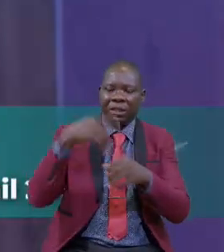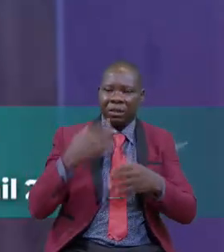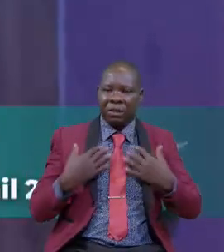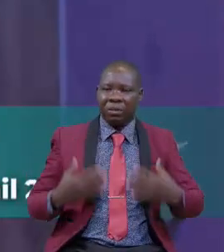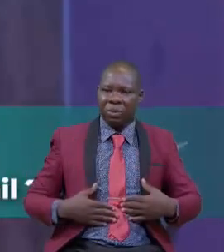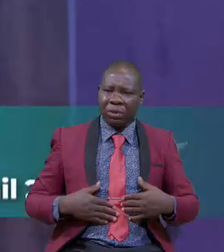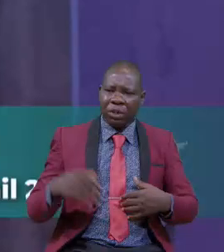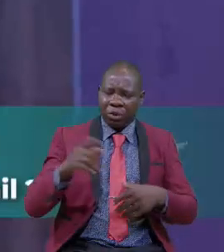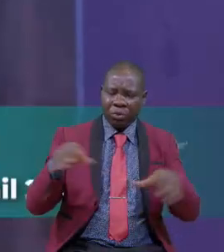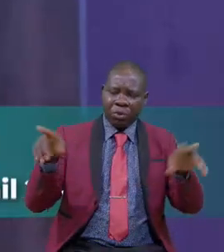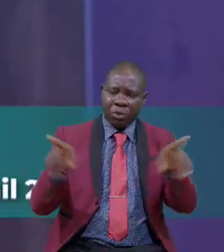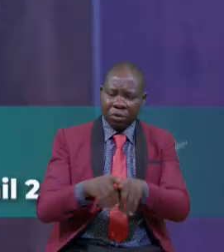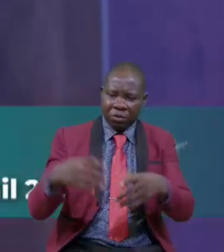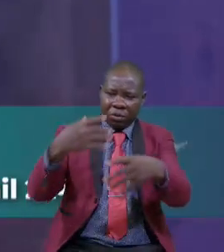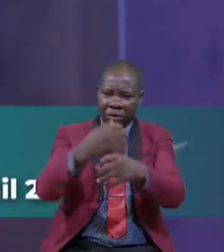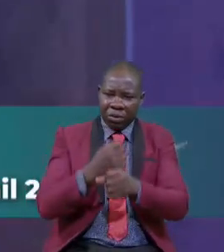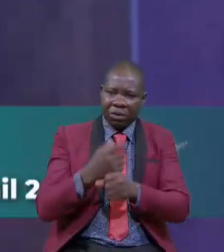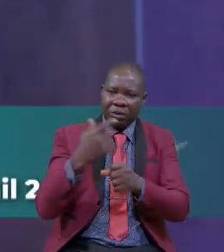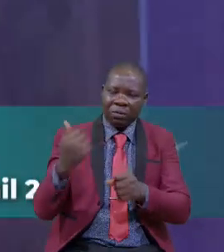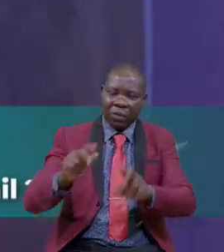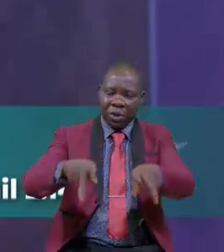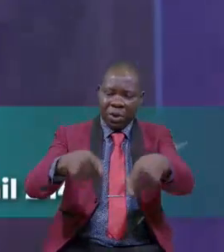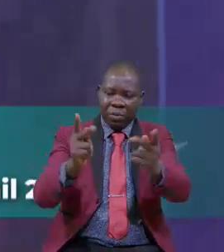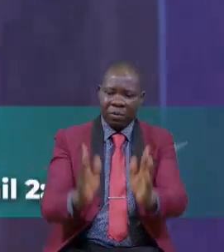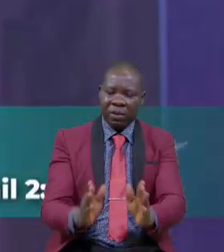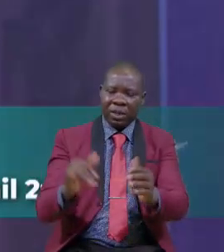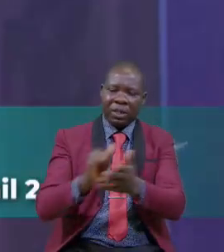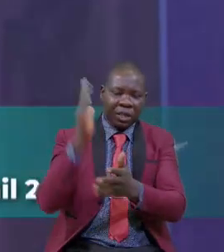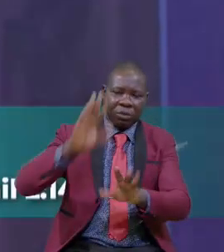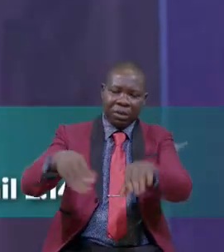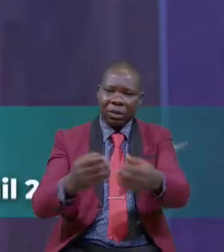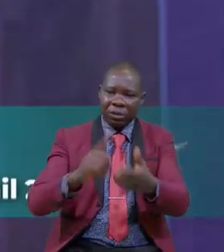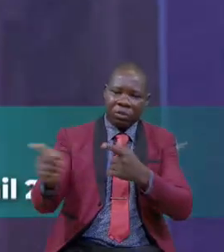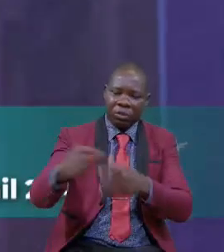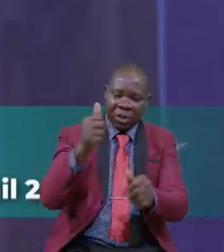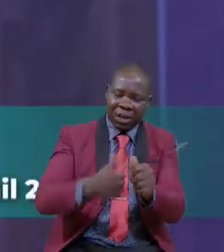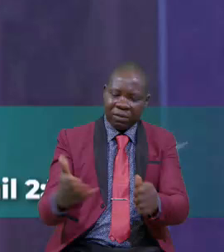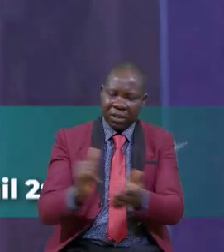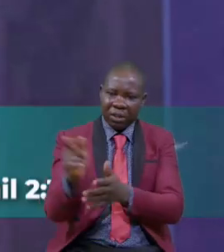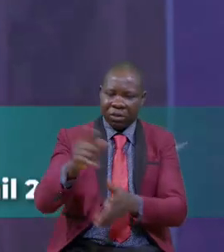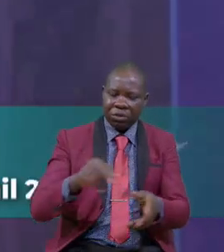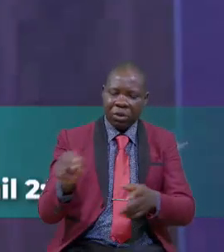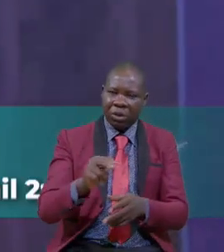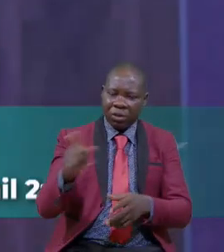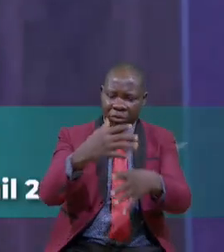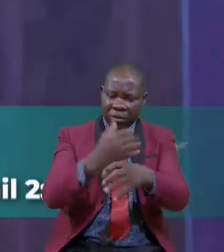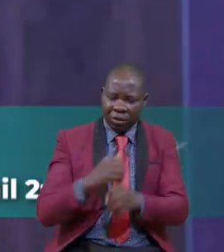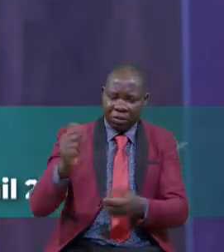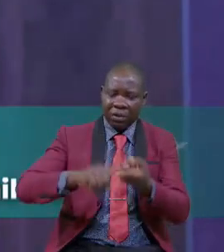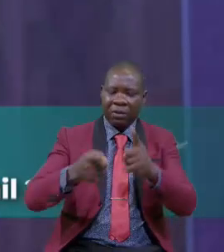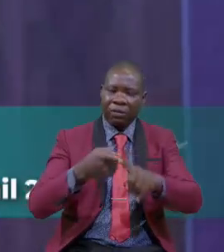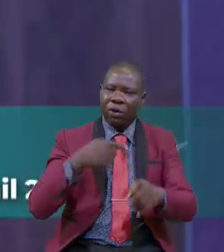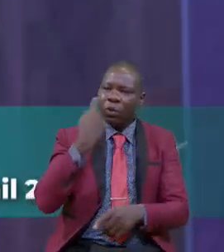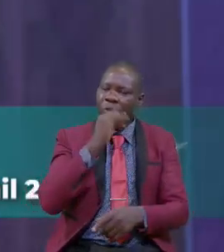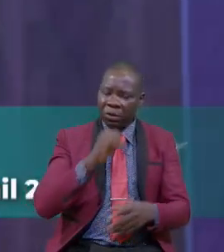give unto you everything you need. You also receive a friend who is closer than a brother,